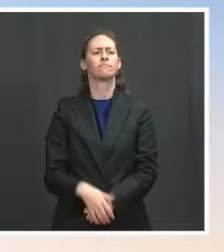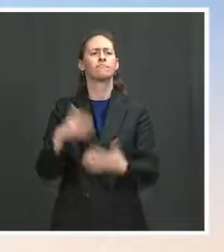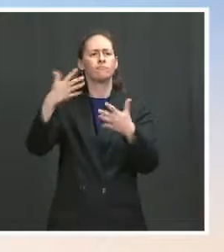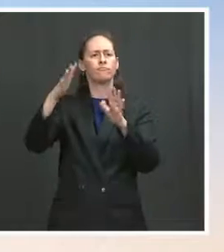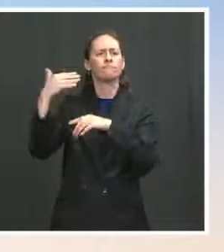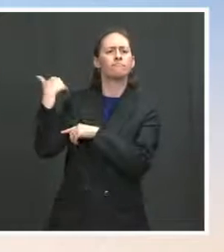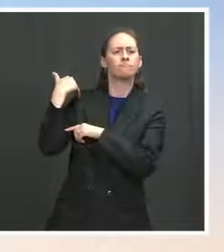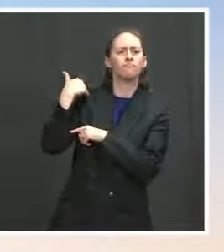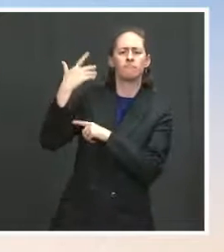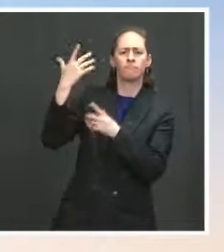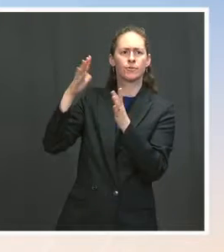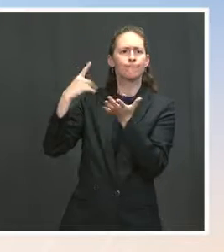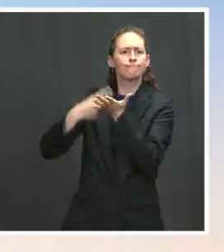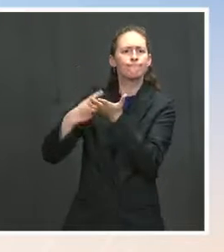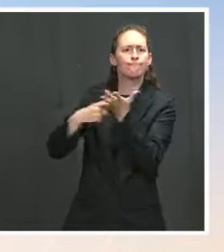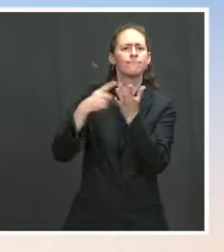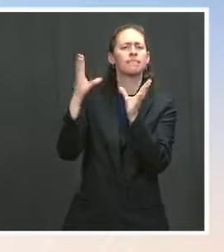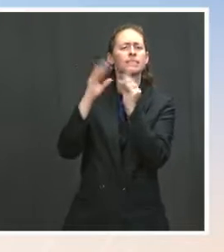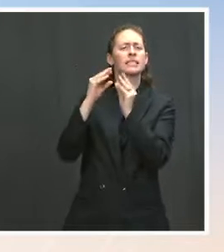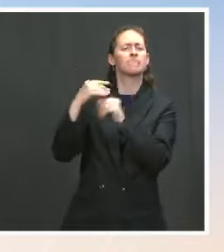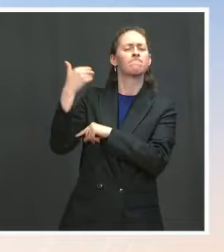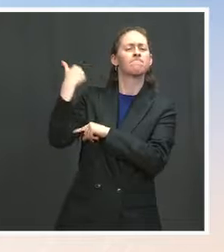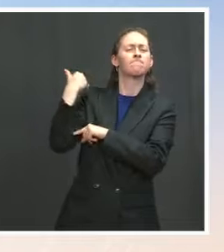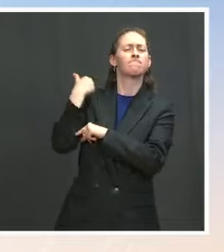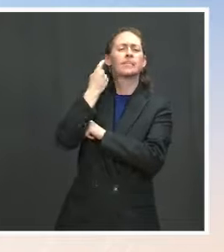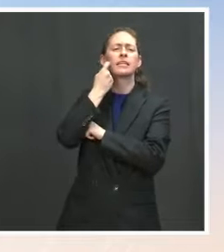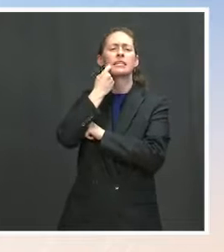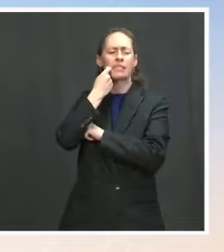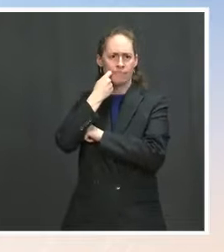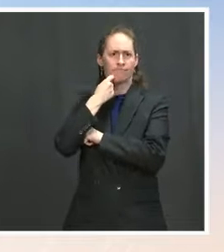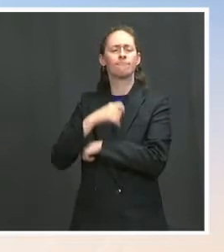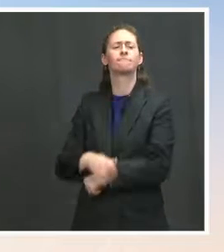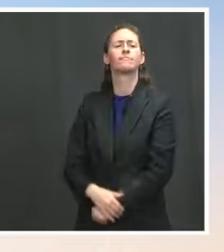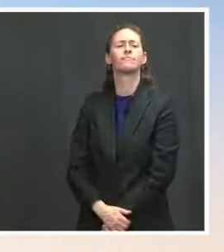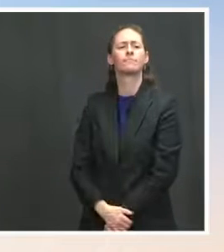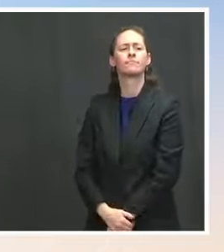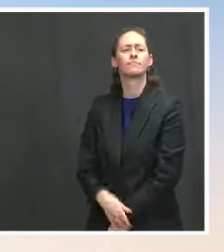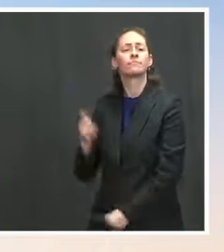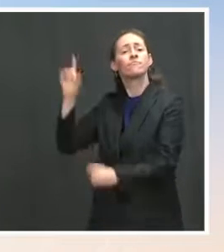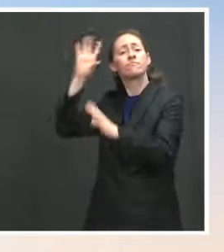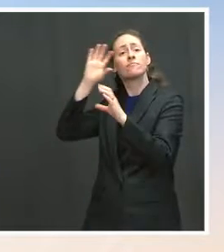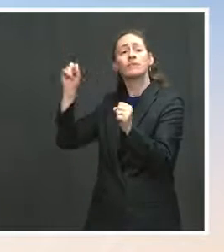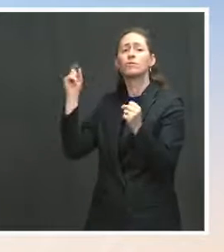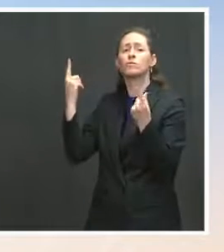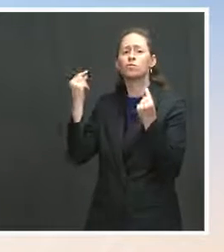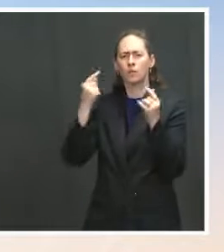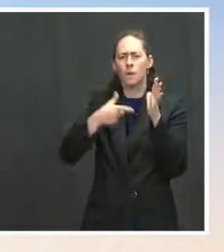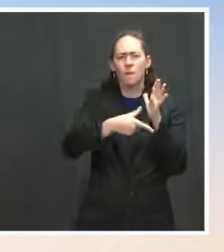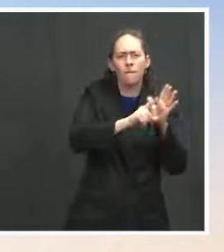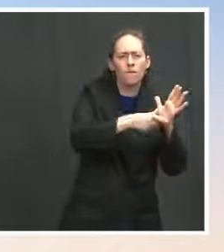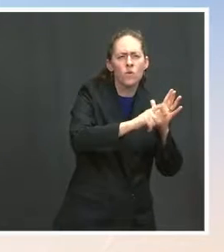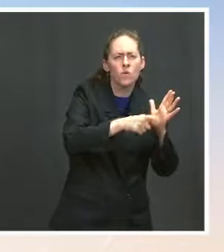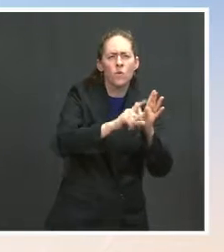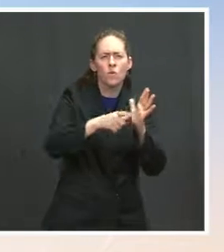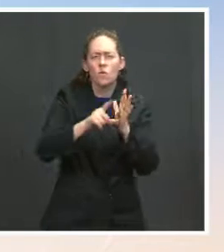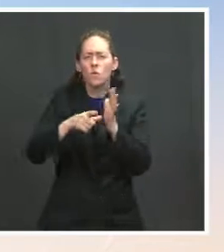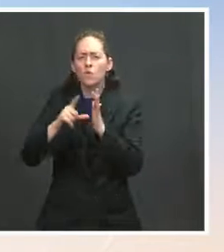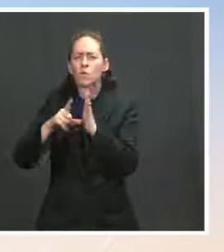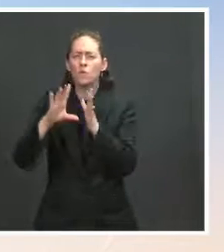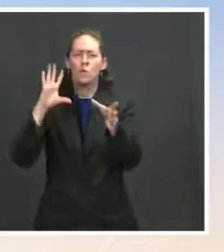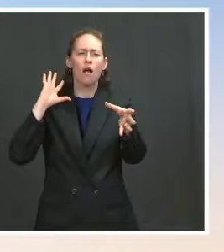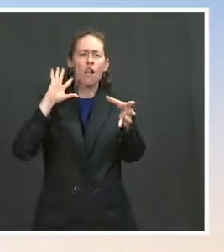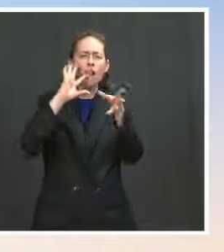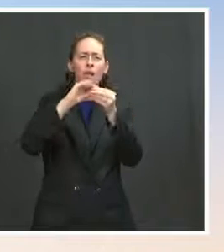that the president did a thorough review of all of the tax reforms he's proposed, many of them on the campaign. So he talked about this on the